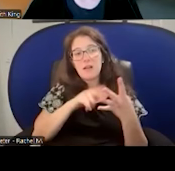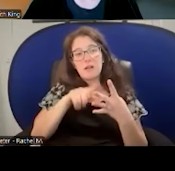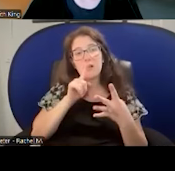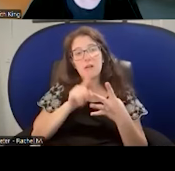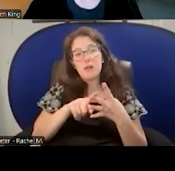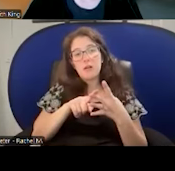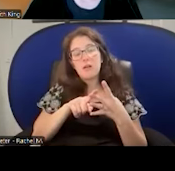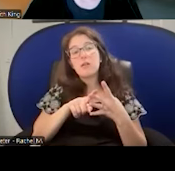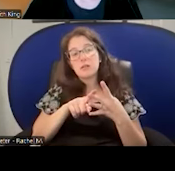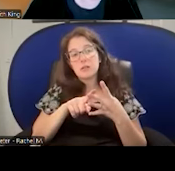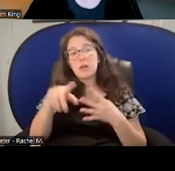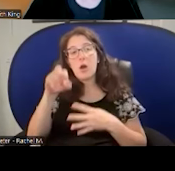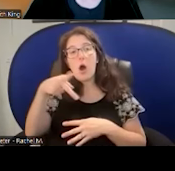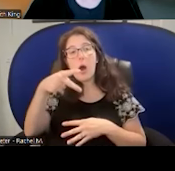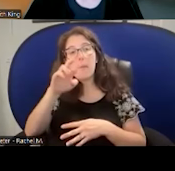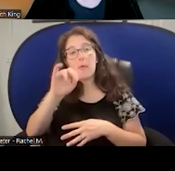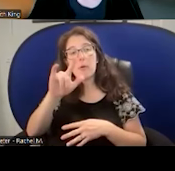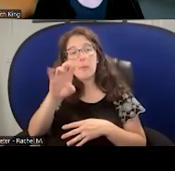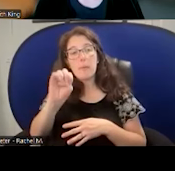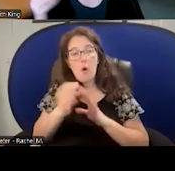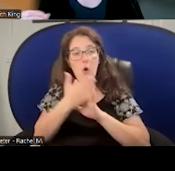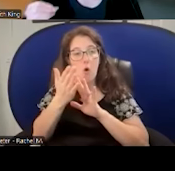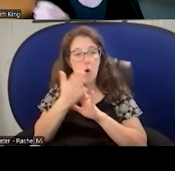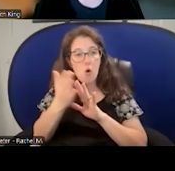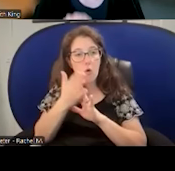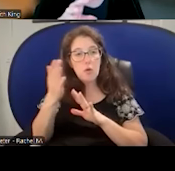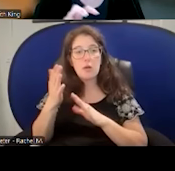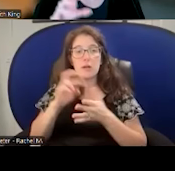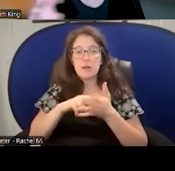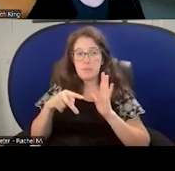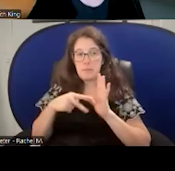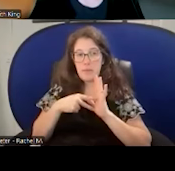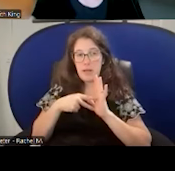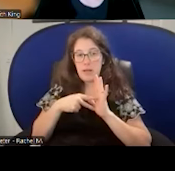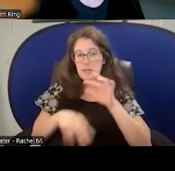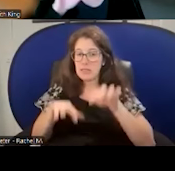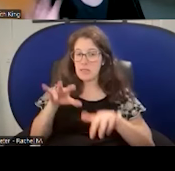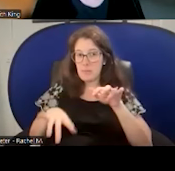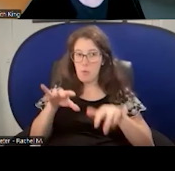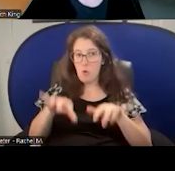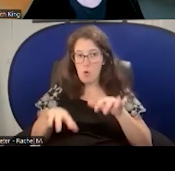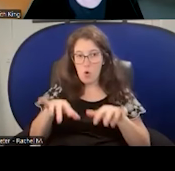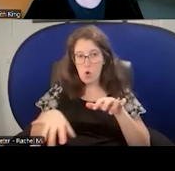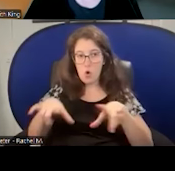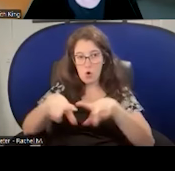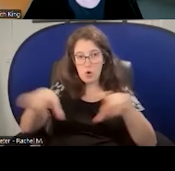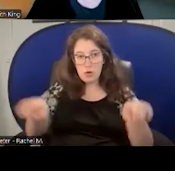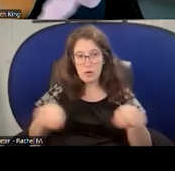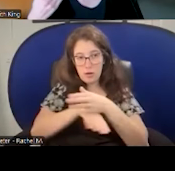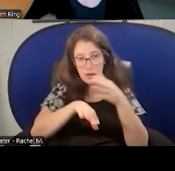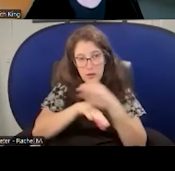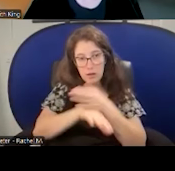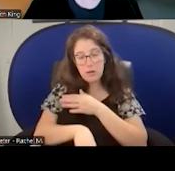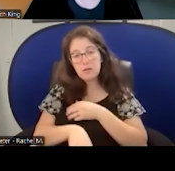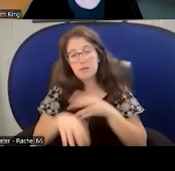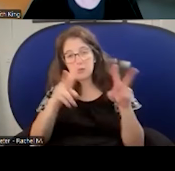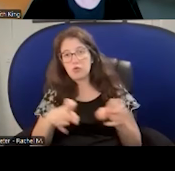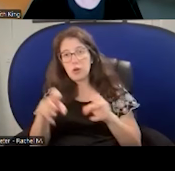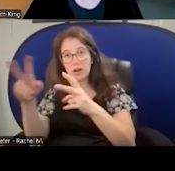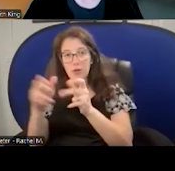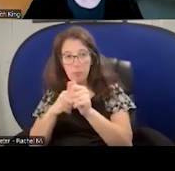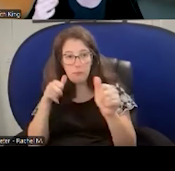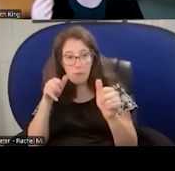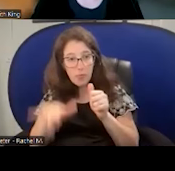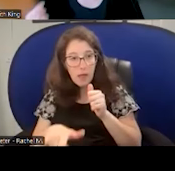that's keyboard access, avoiding things that are only drag and drop and require a mouse and a visual. You need to make sure, again, that keyboard